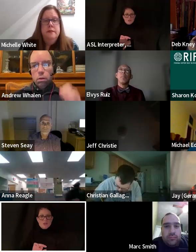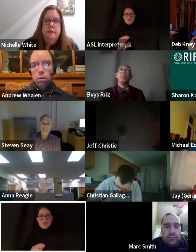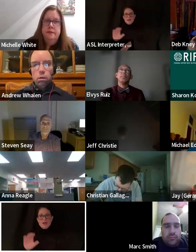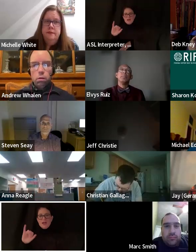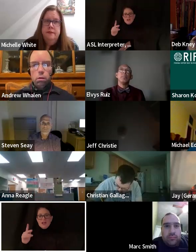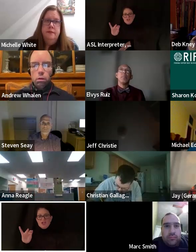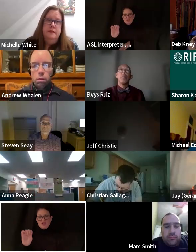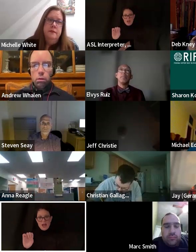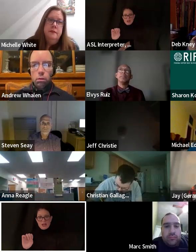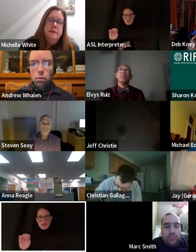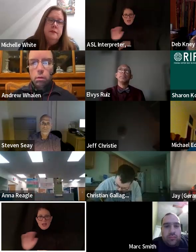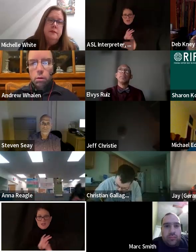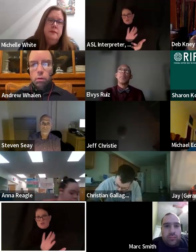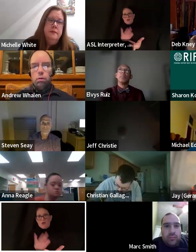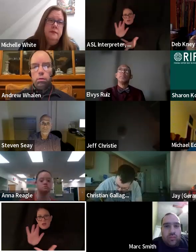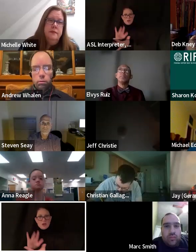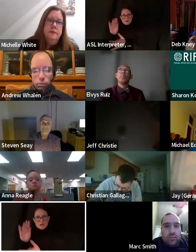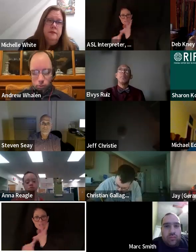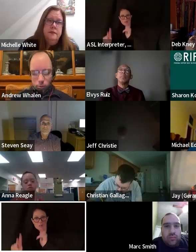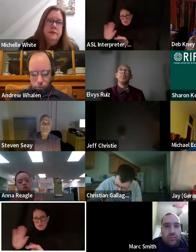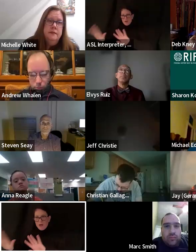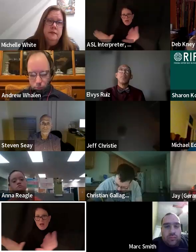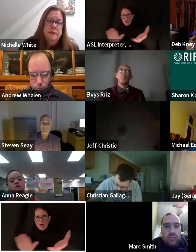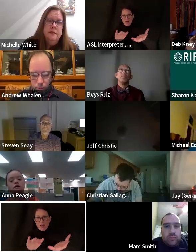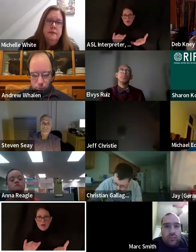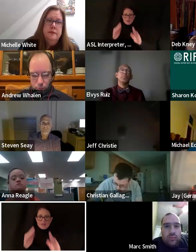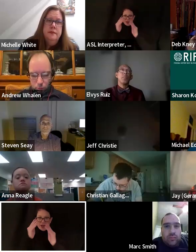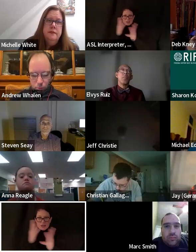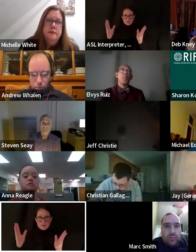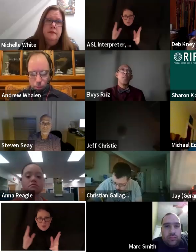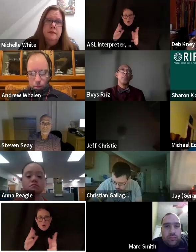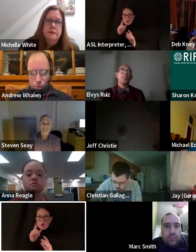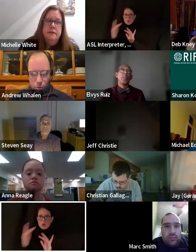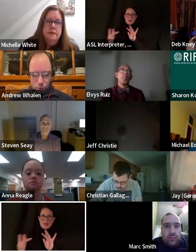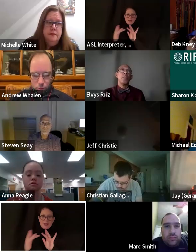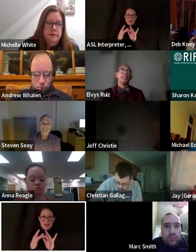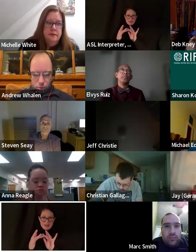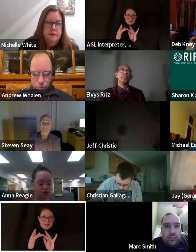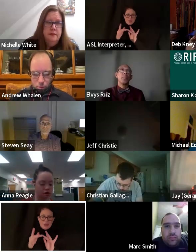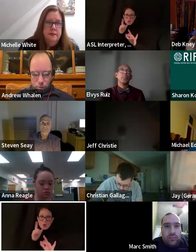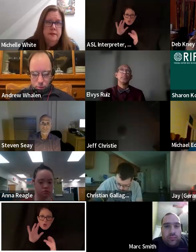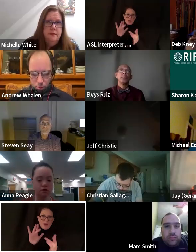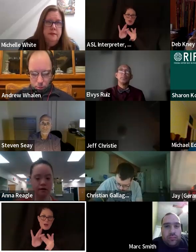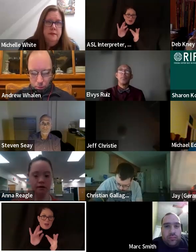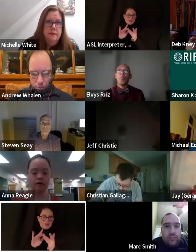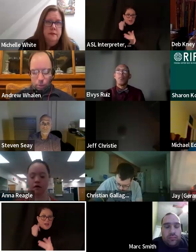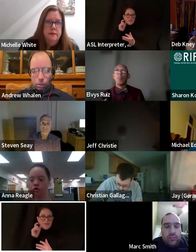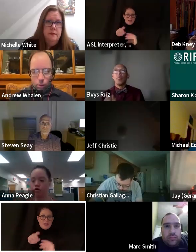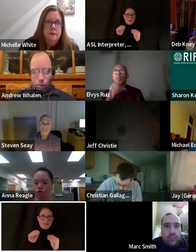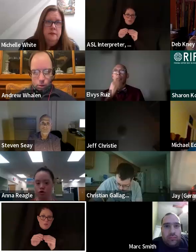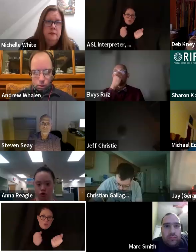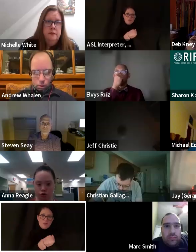Jackie's done a lot of outreach to people, letting them know about this and who they can connect with if they need